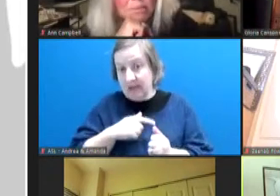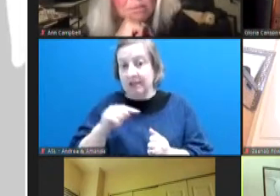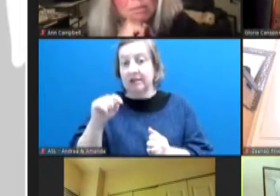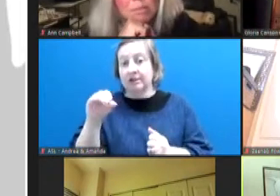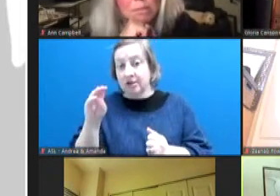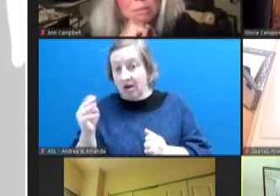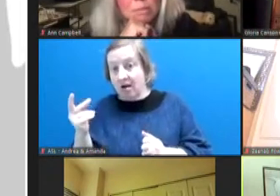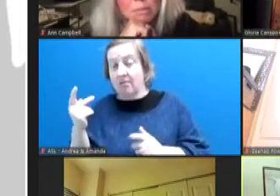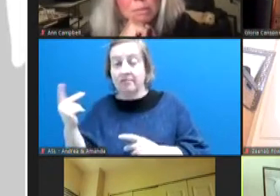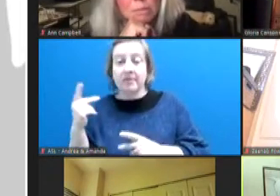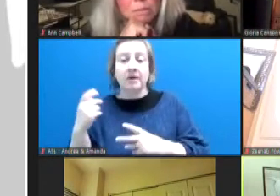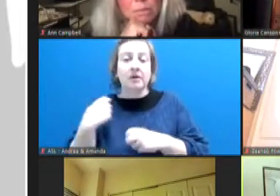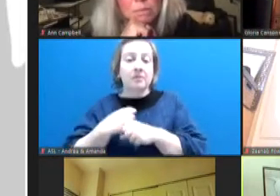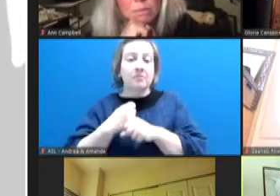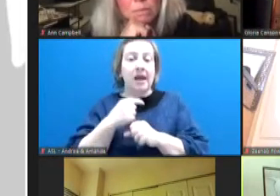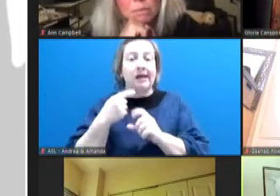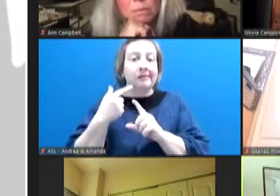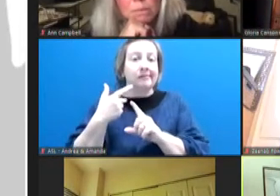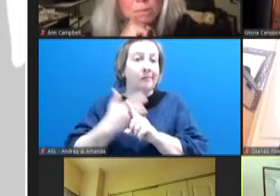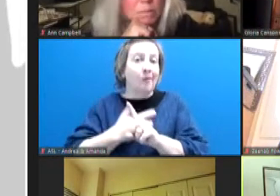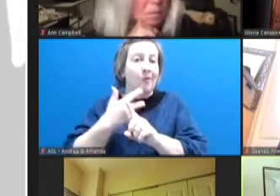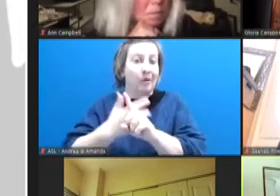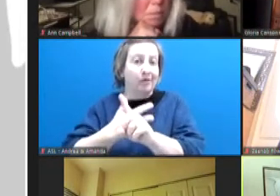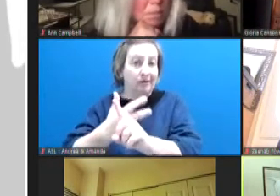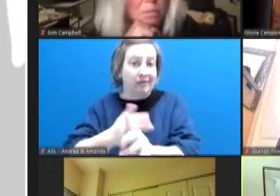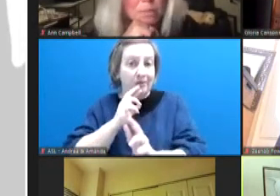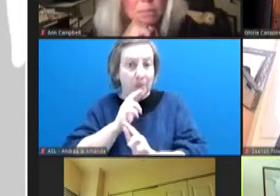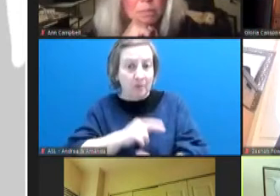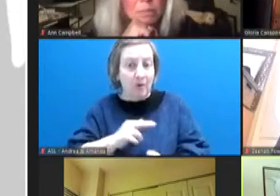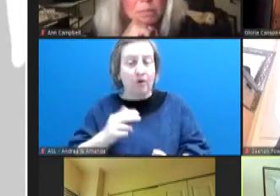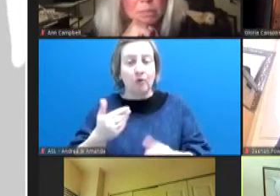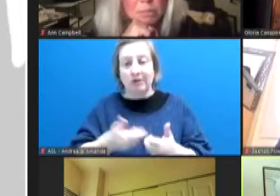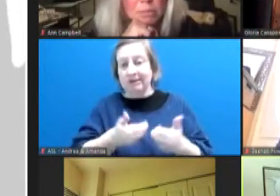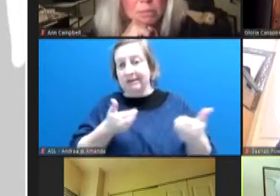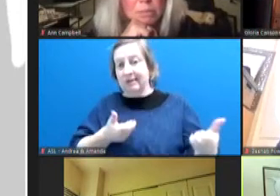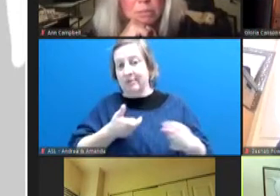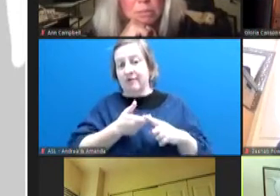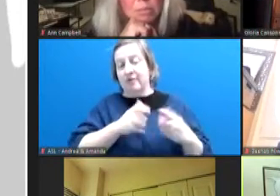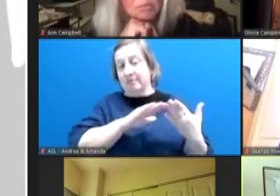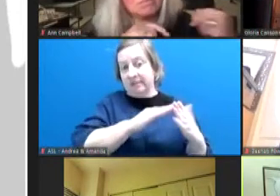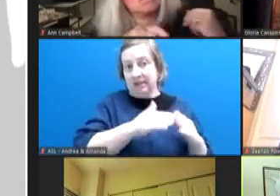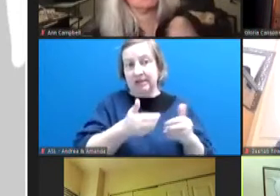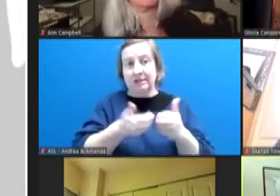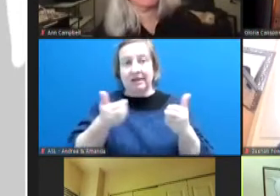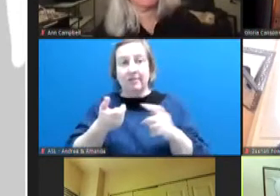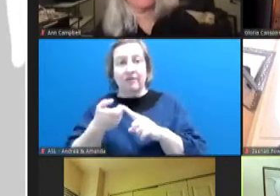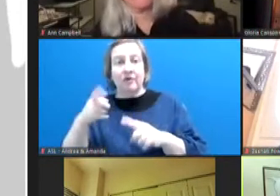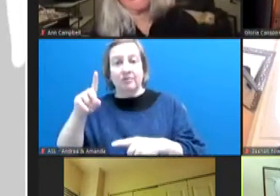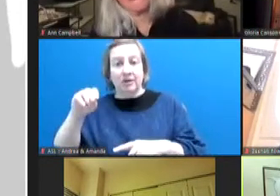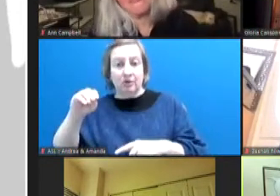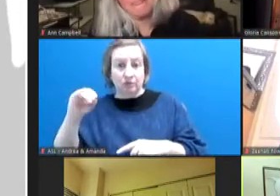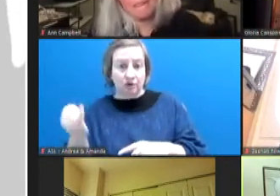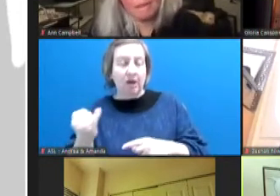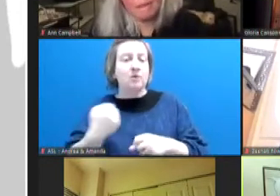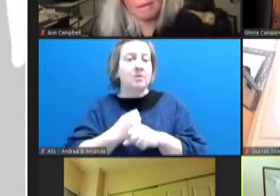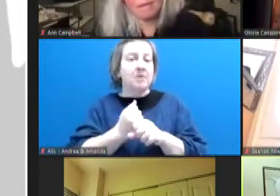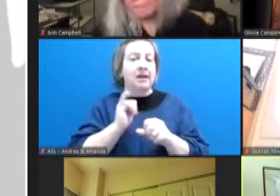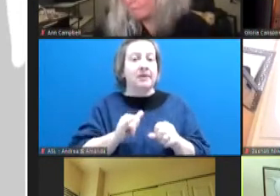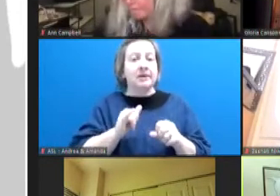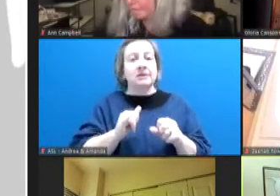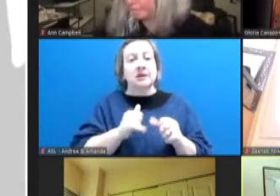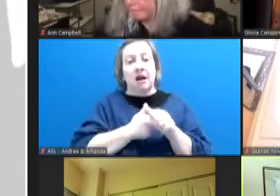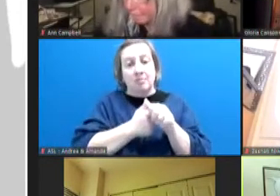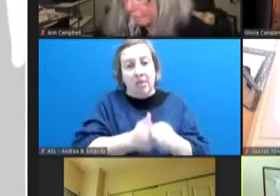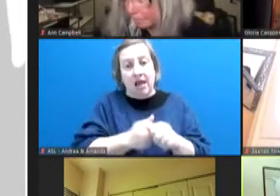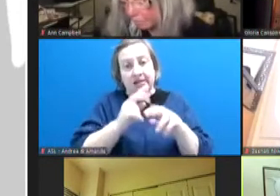produce these quarterly reports. We're independent of the city and DOJ, and we produce these compliance assessments,